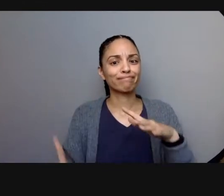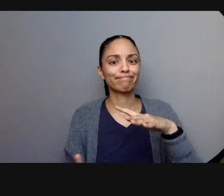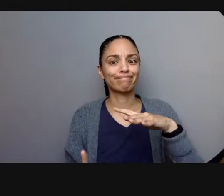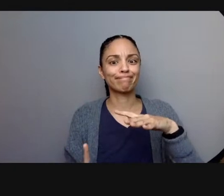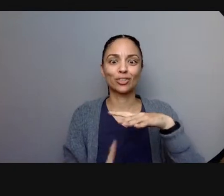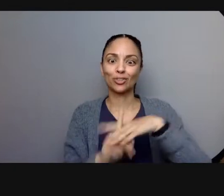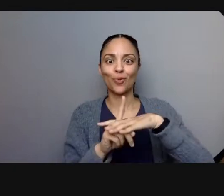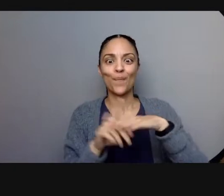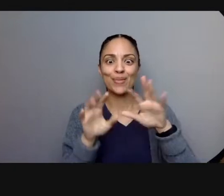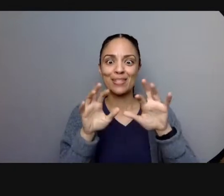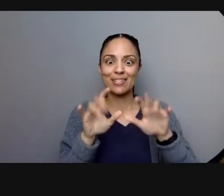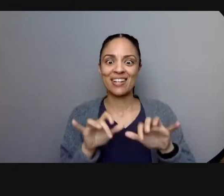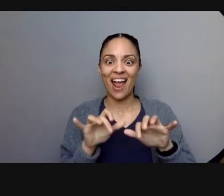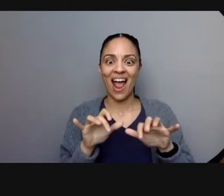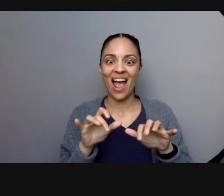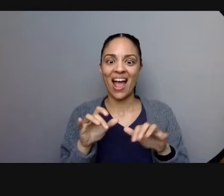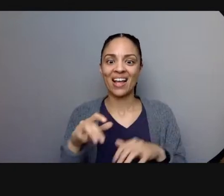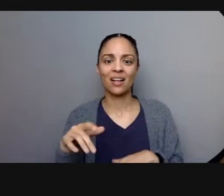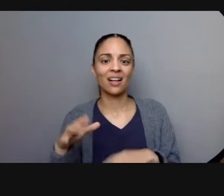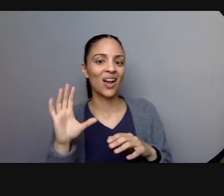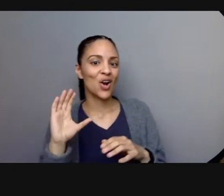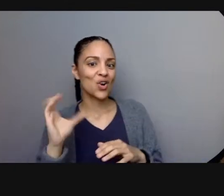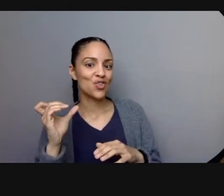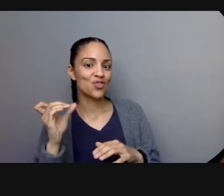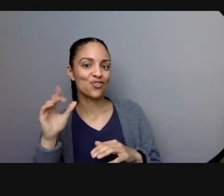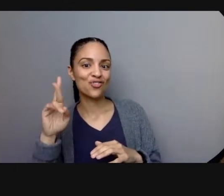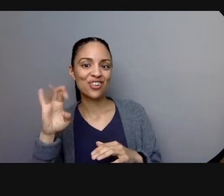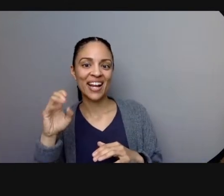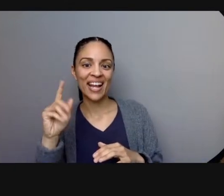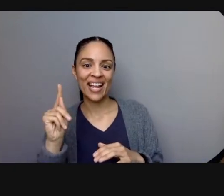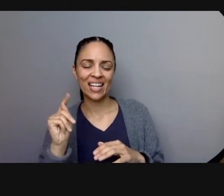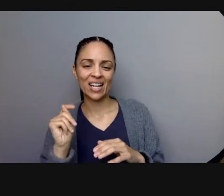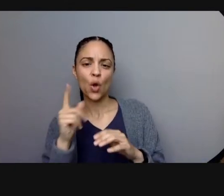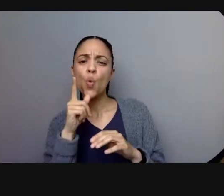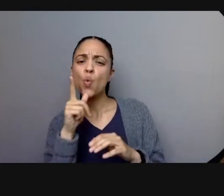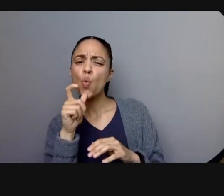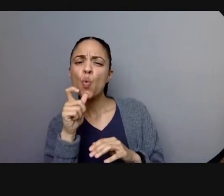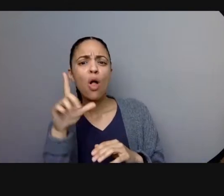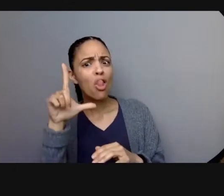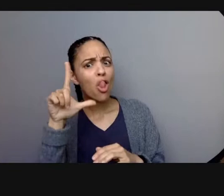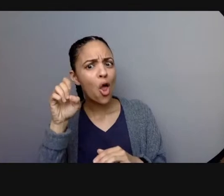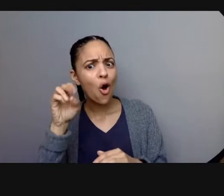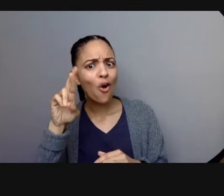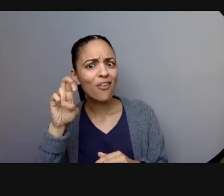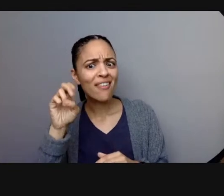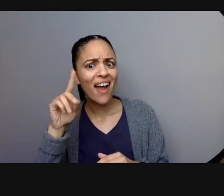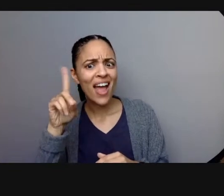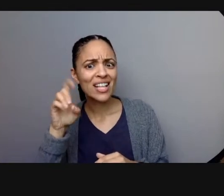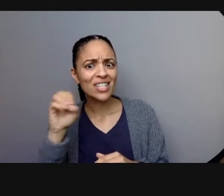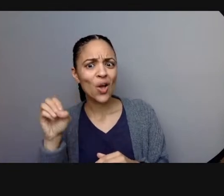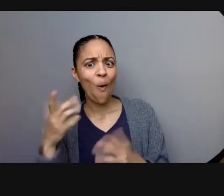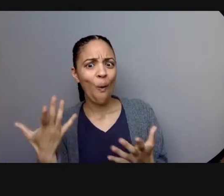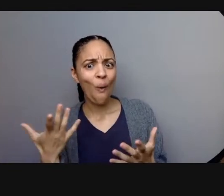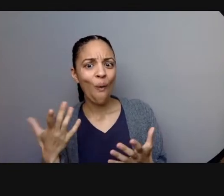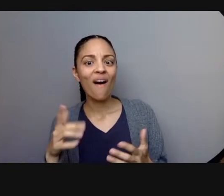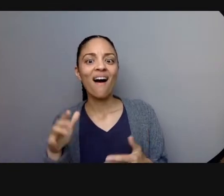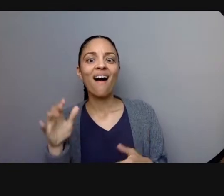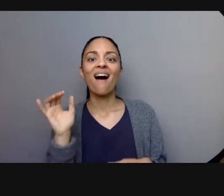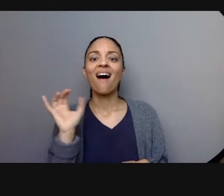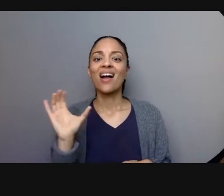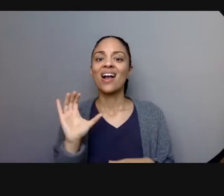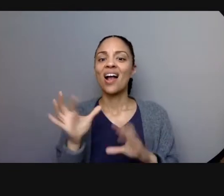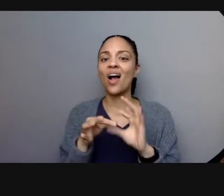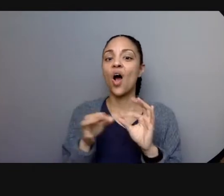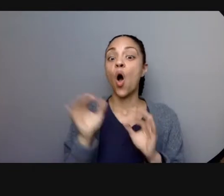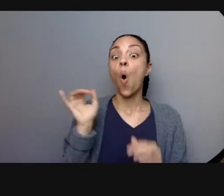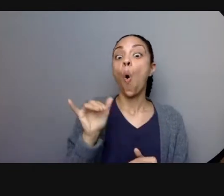he said right here. Lorenzo. Clyde's nickname was Lion King and then the Prophet. There it